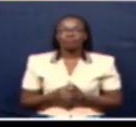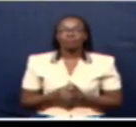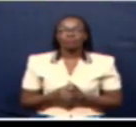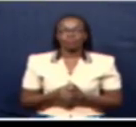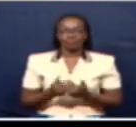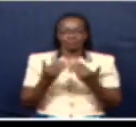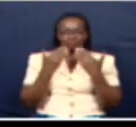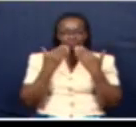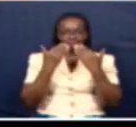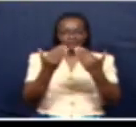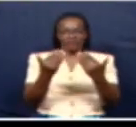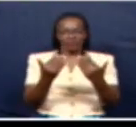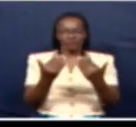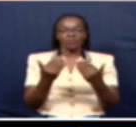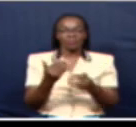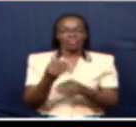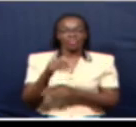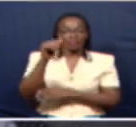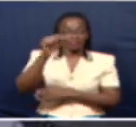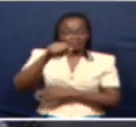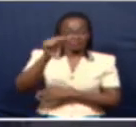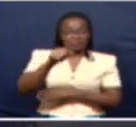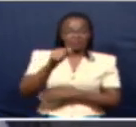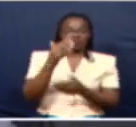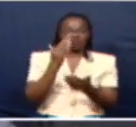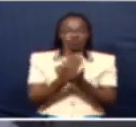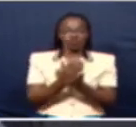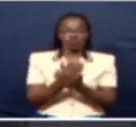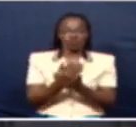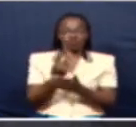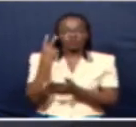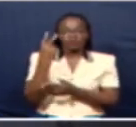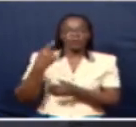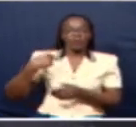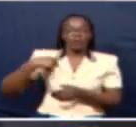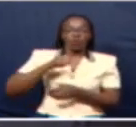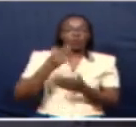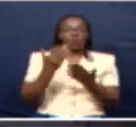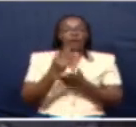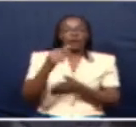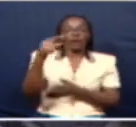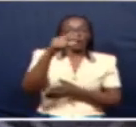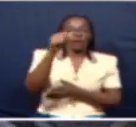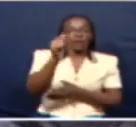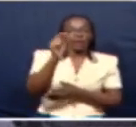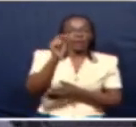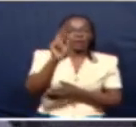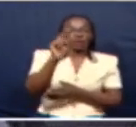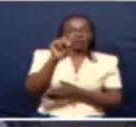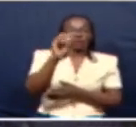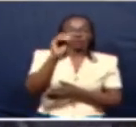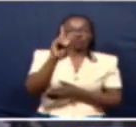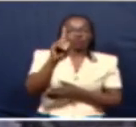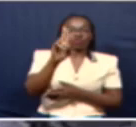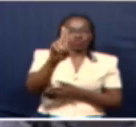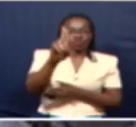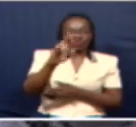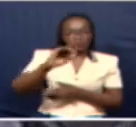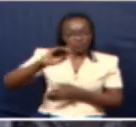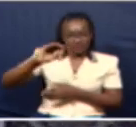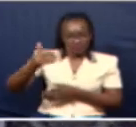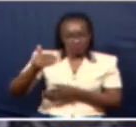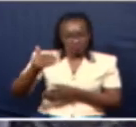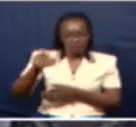Thank you. And yes, as you mentioned, we are at Gatundu town in Gatundu South constituency, and this is the hometown of